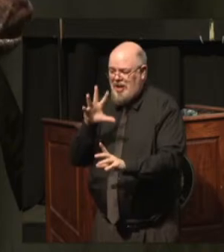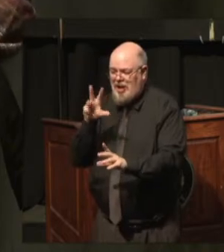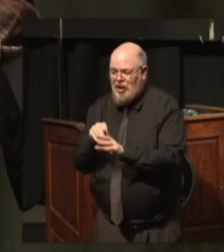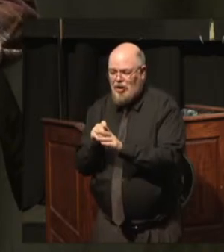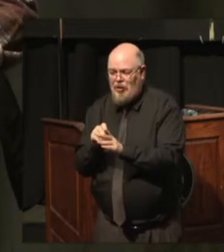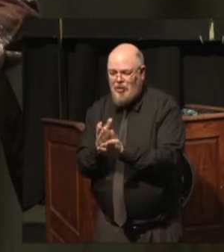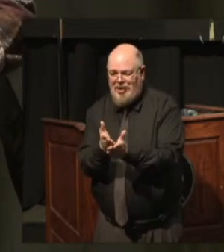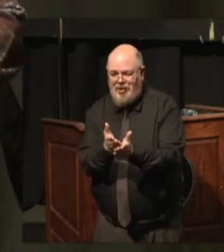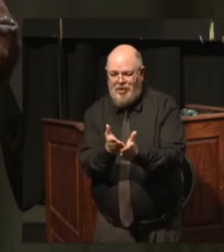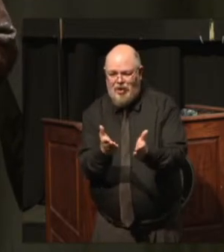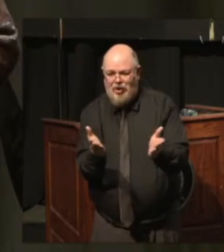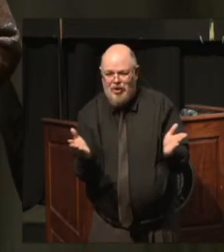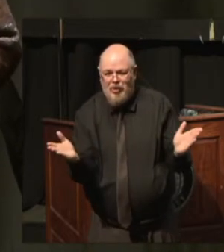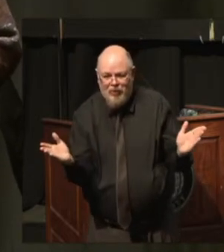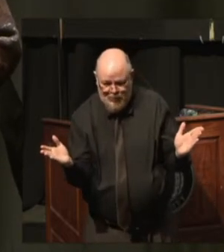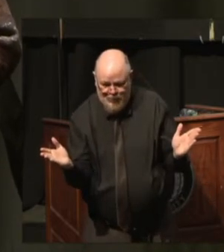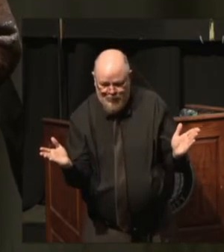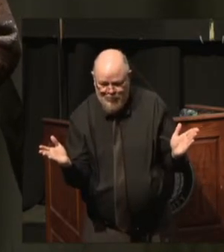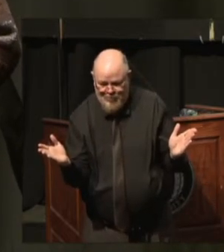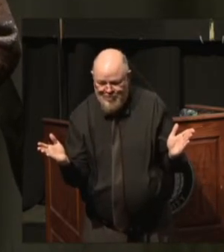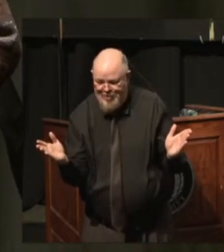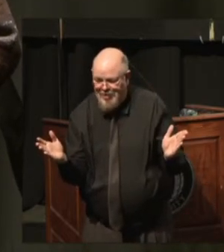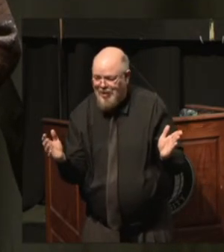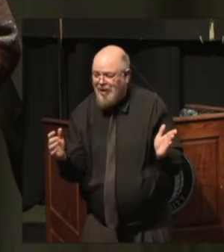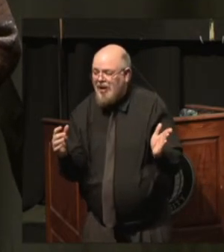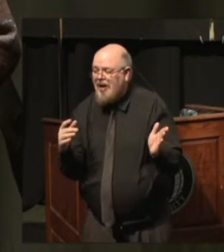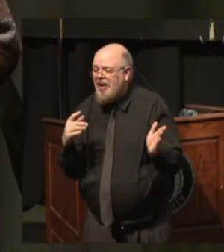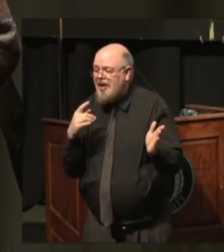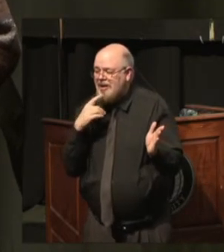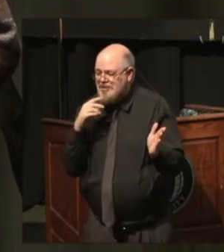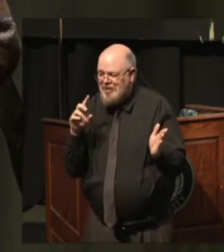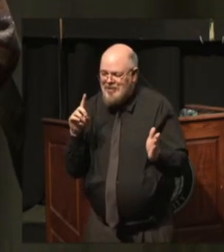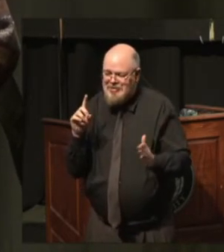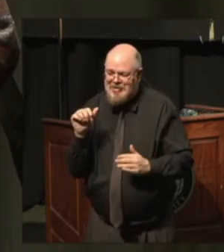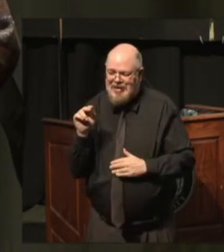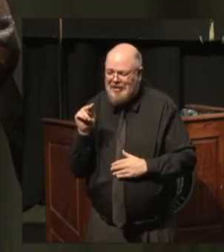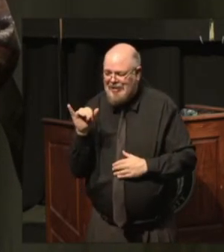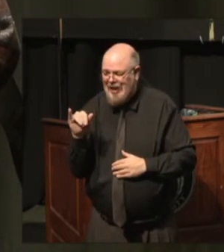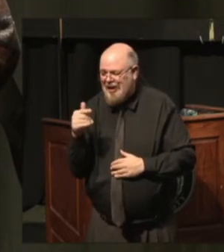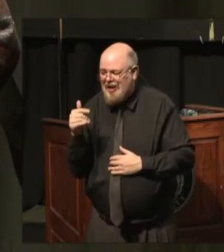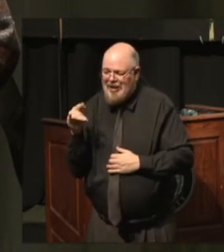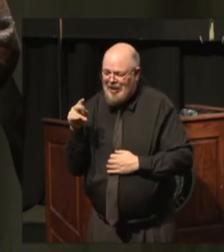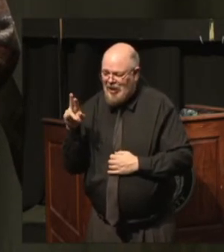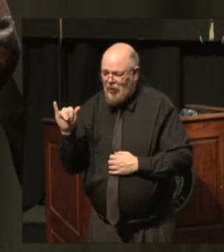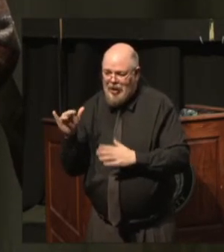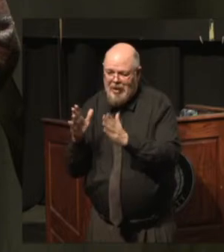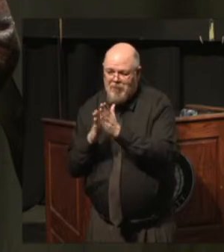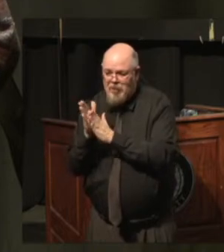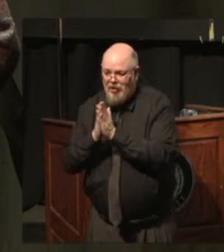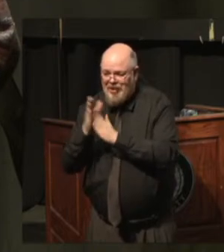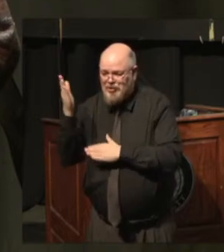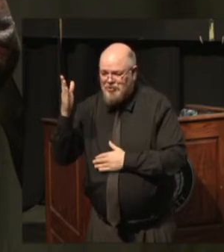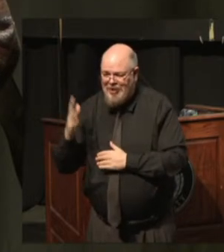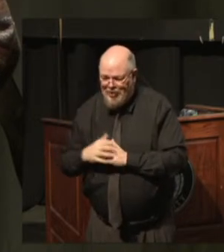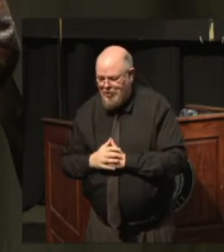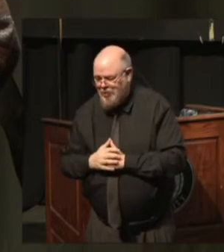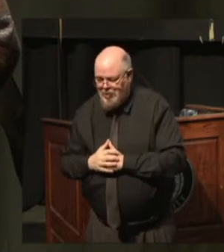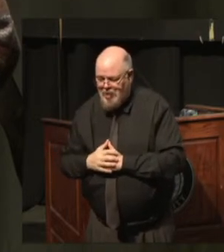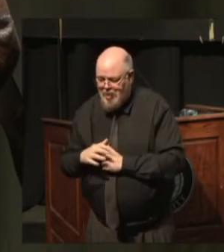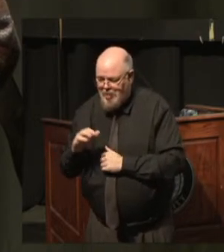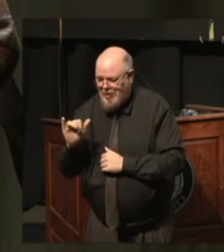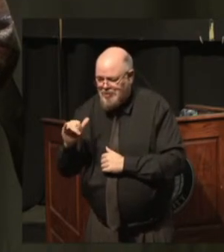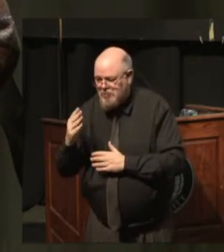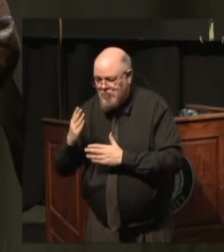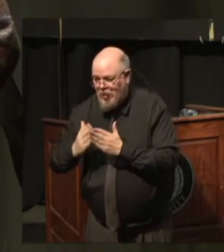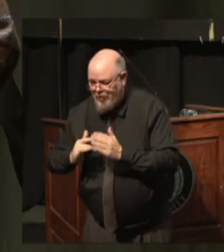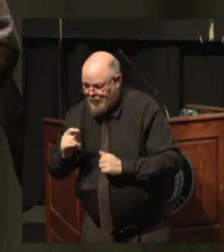say I'm a teacher outside my name. It says Danny Gilroy, alum and motivational speaker. So that's what I try